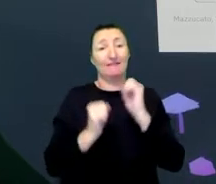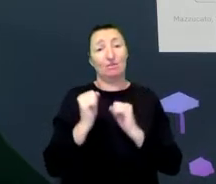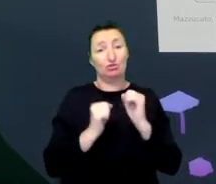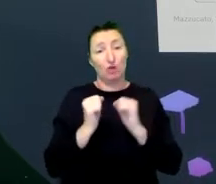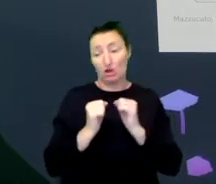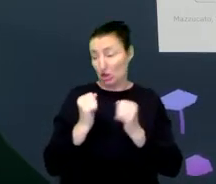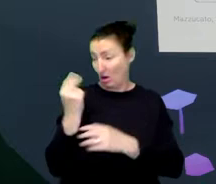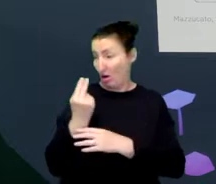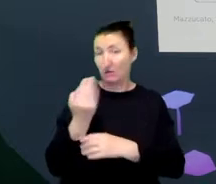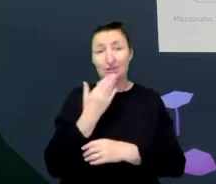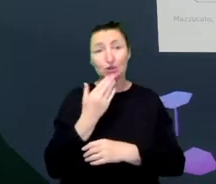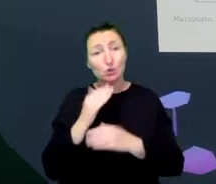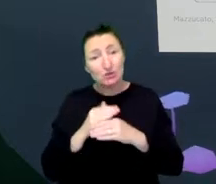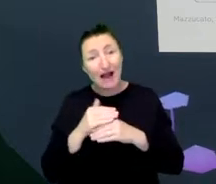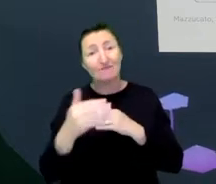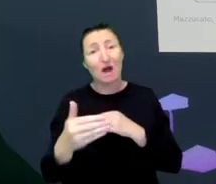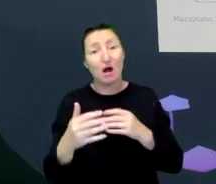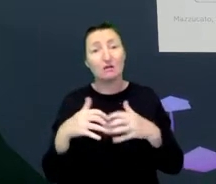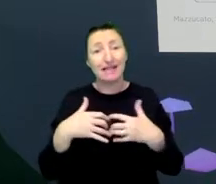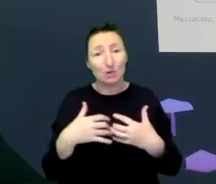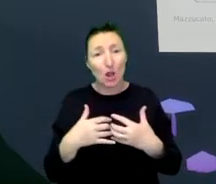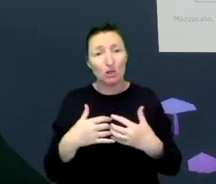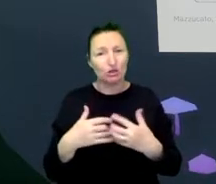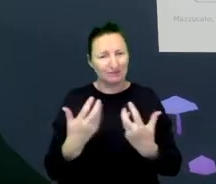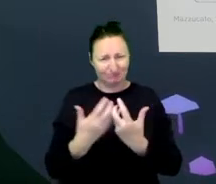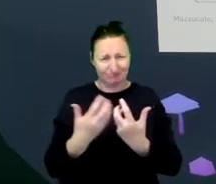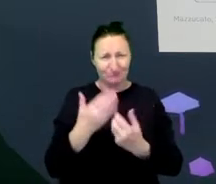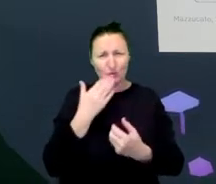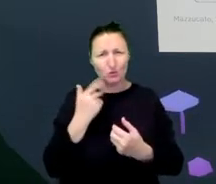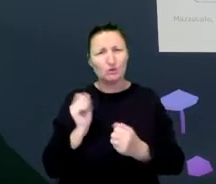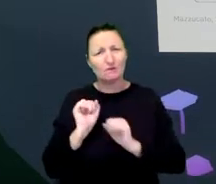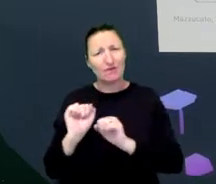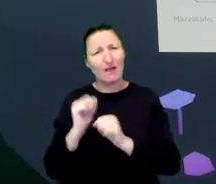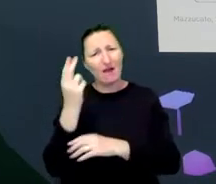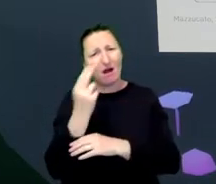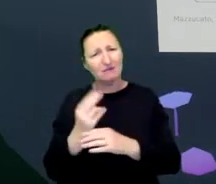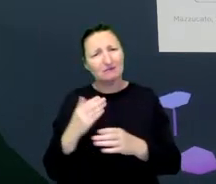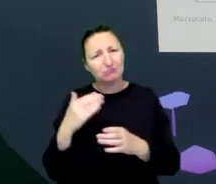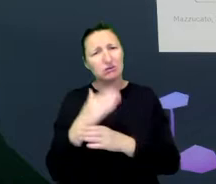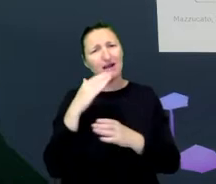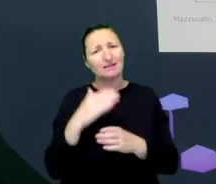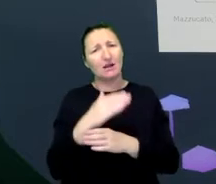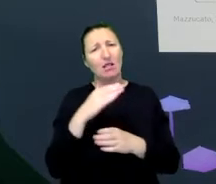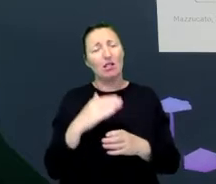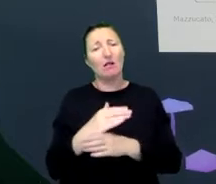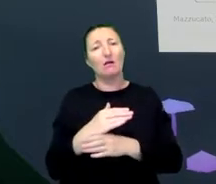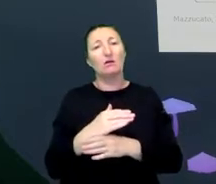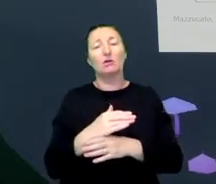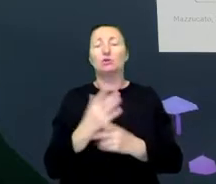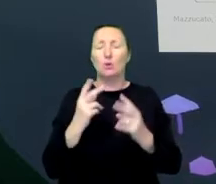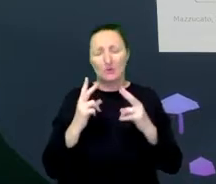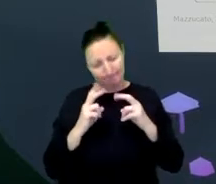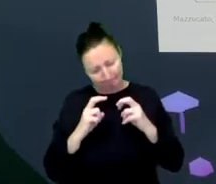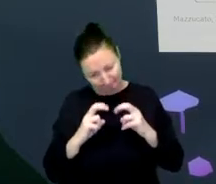with advanced technology develop through their practices. And we ended up looking at a range